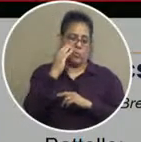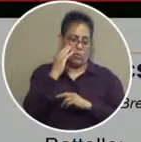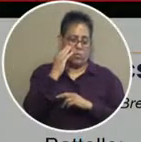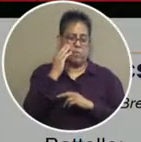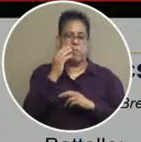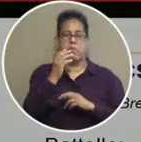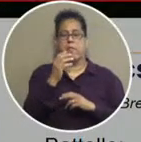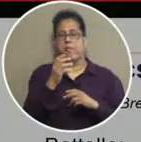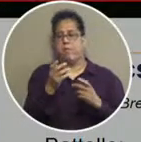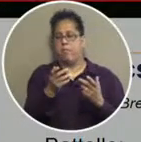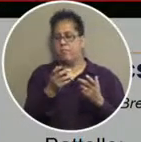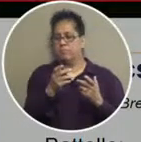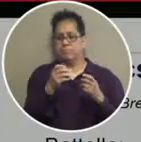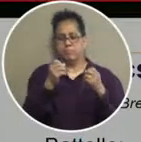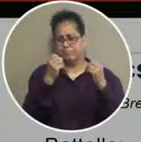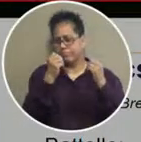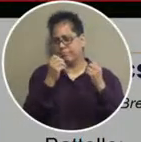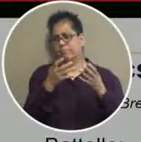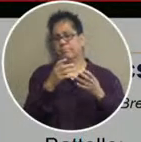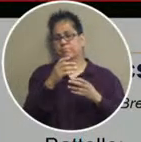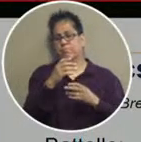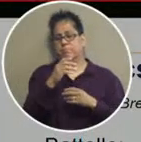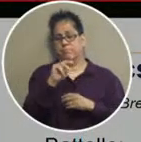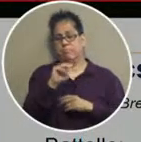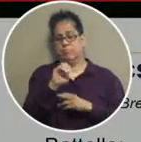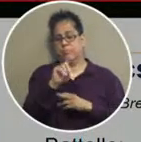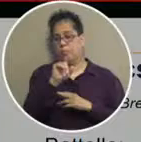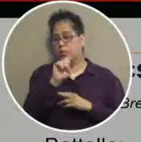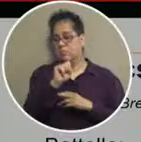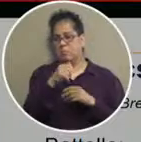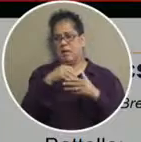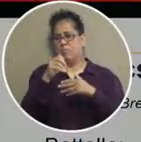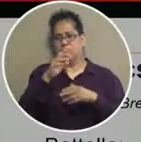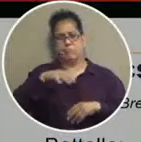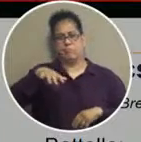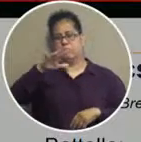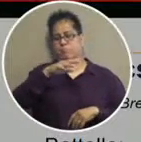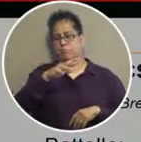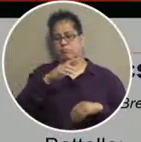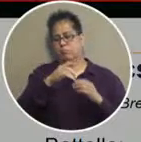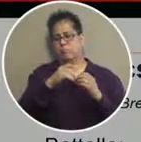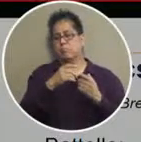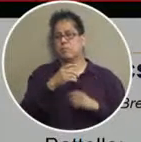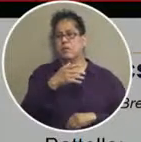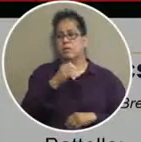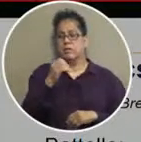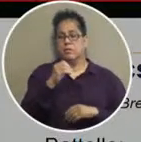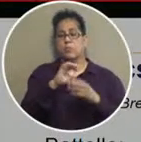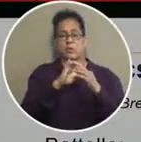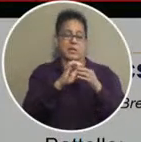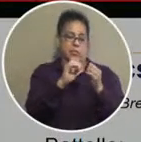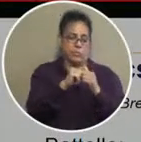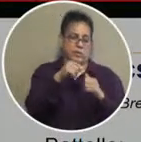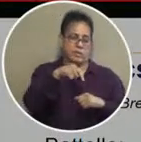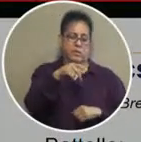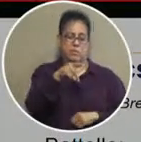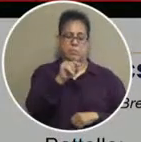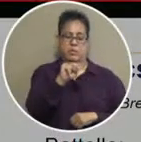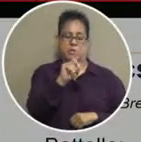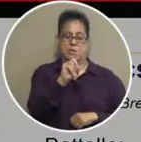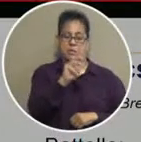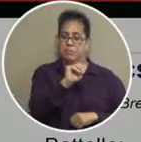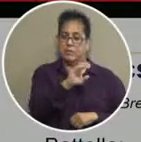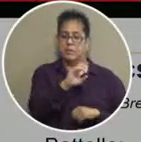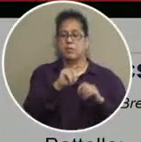are hundreds of models out there right now related to this pandemic. And one of the challenges with